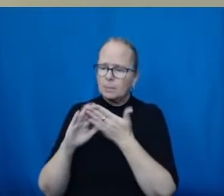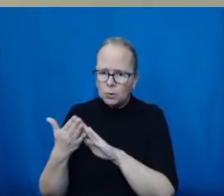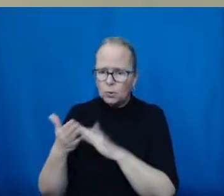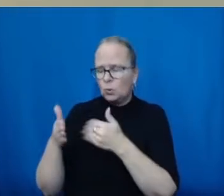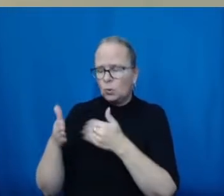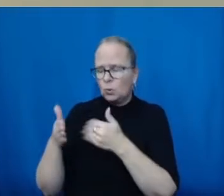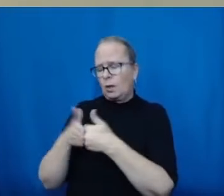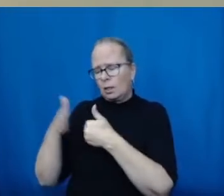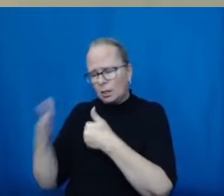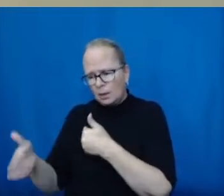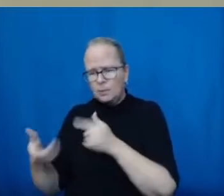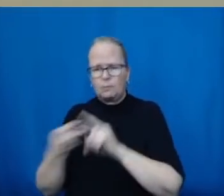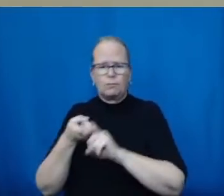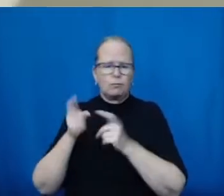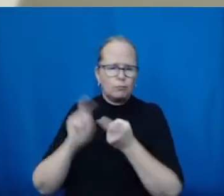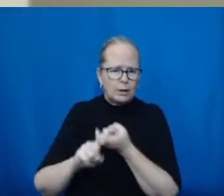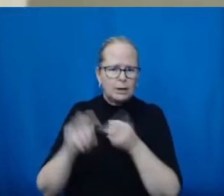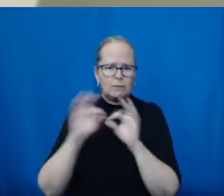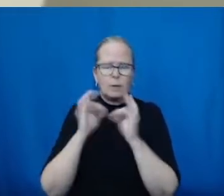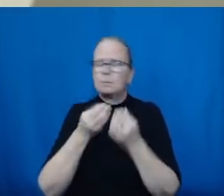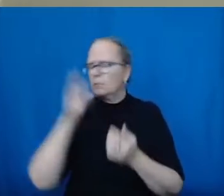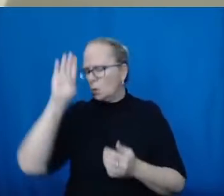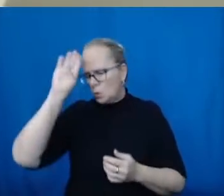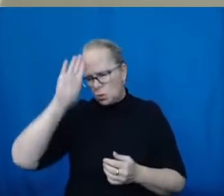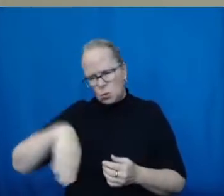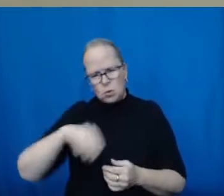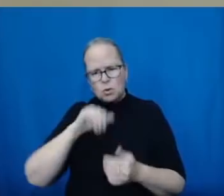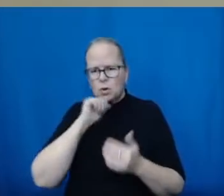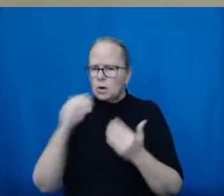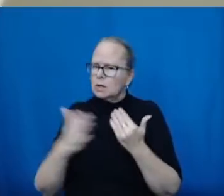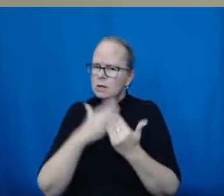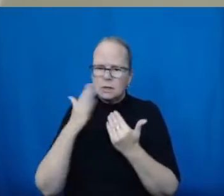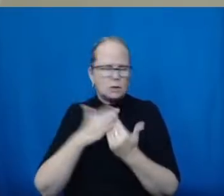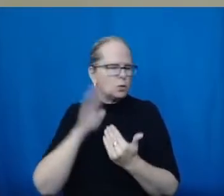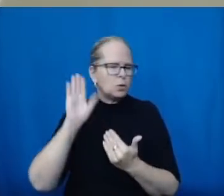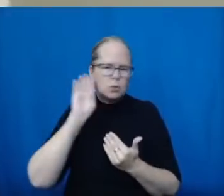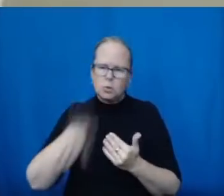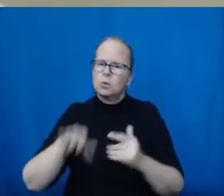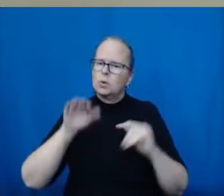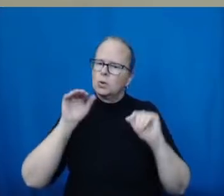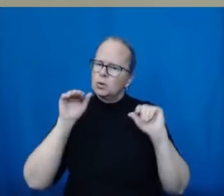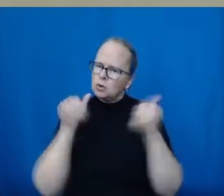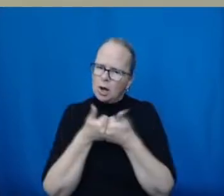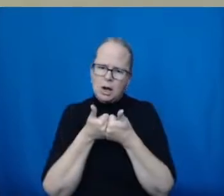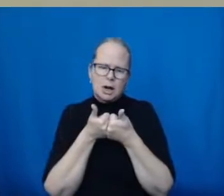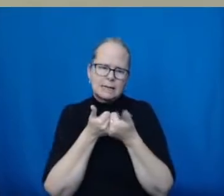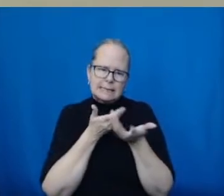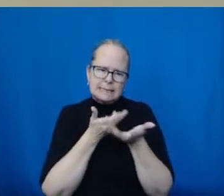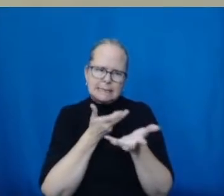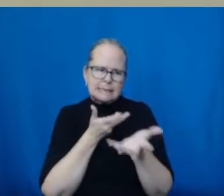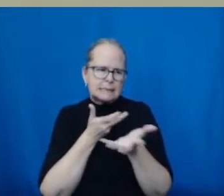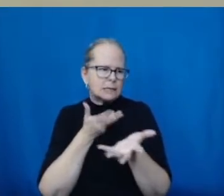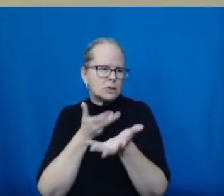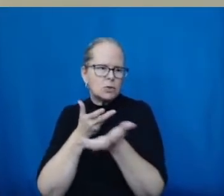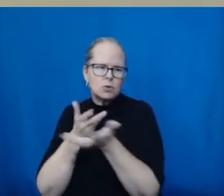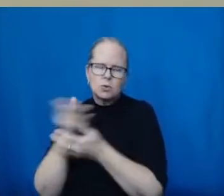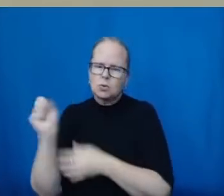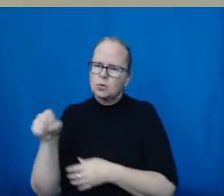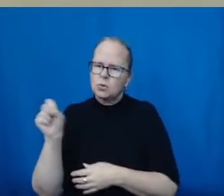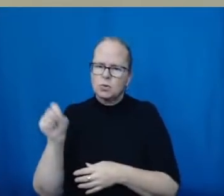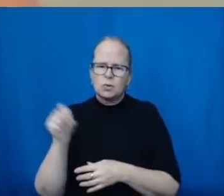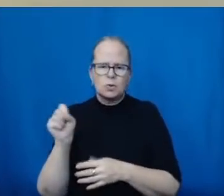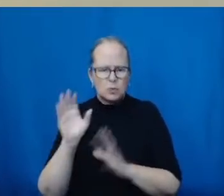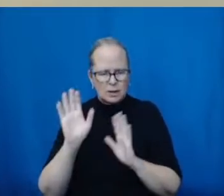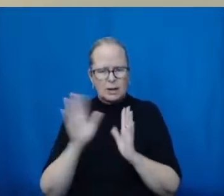really challenging, but it does work. And maybe we can come back to, what a good conversation looks like. But let's start with that first one.